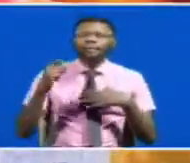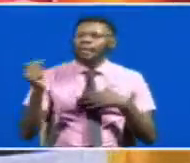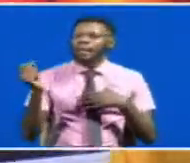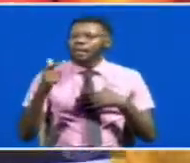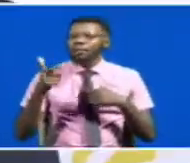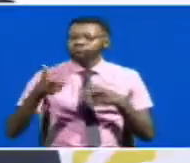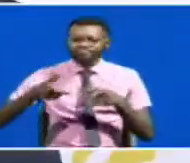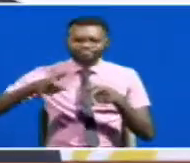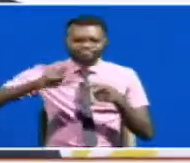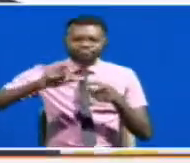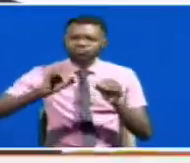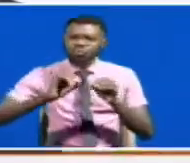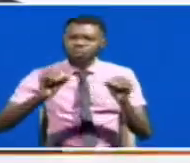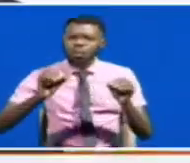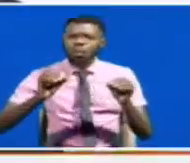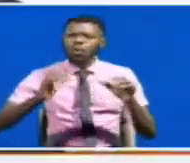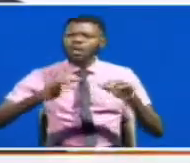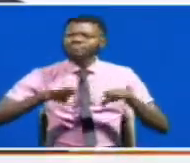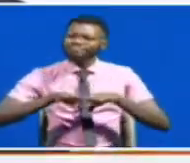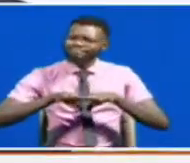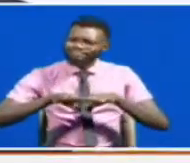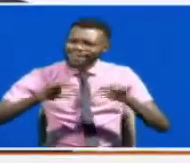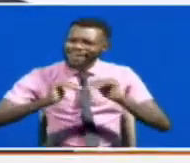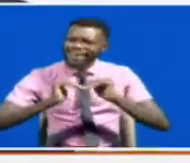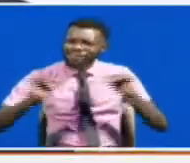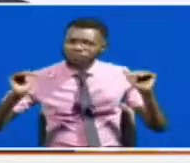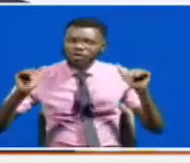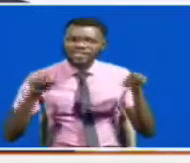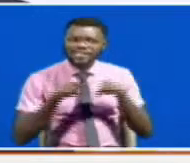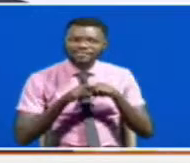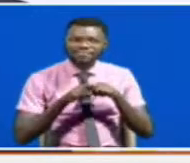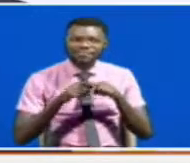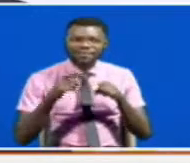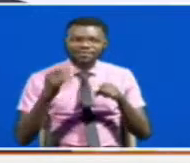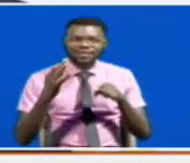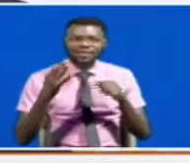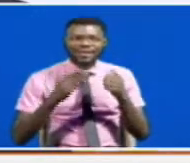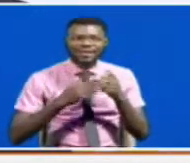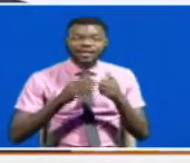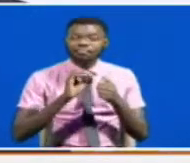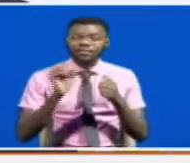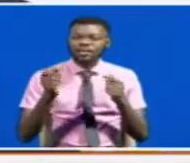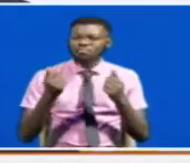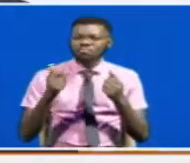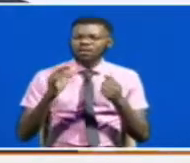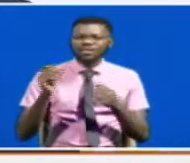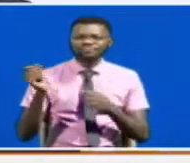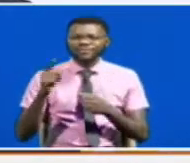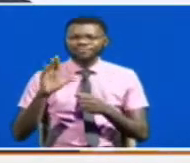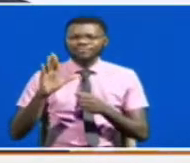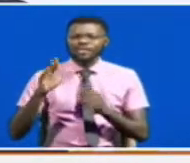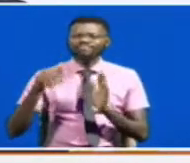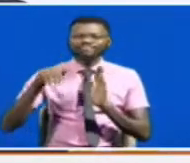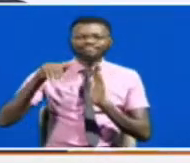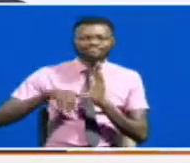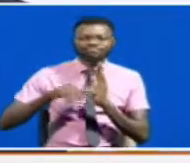the same level. 39% of respondents experienced a decrease in income between 2022